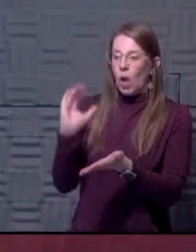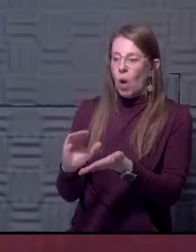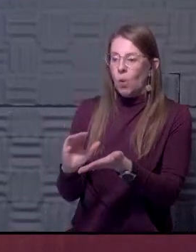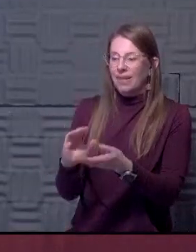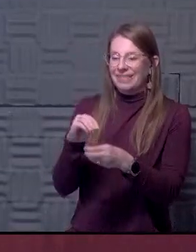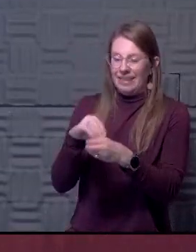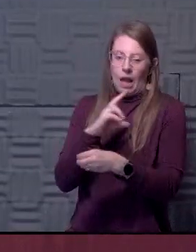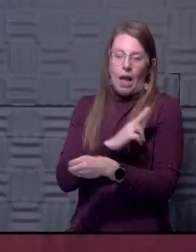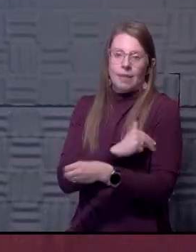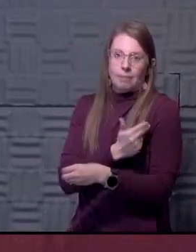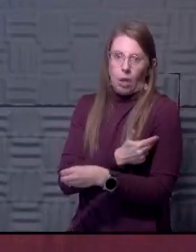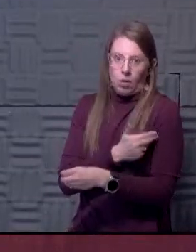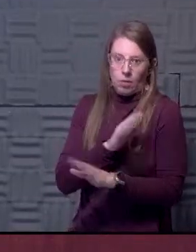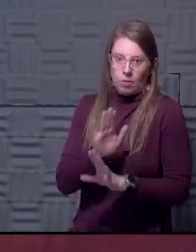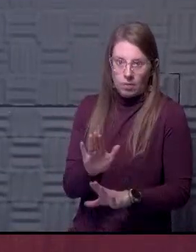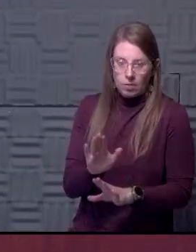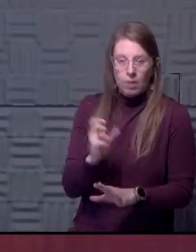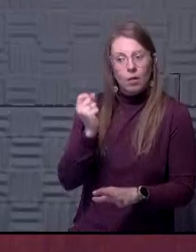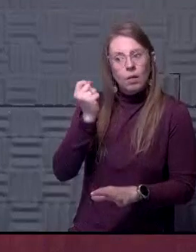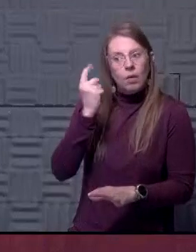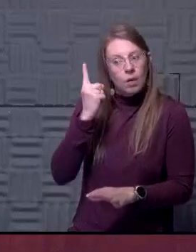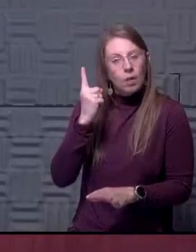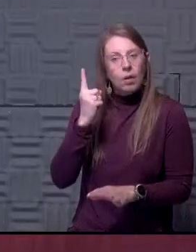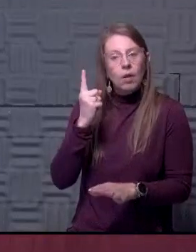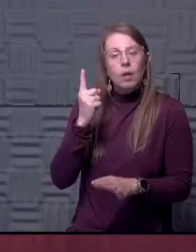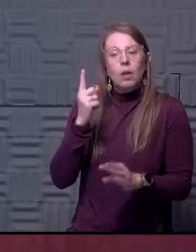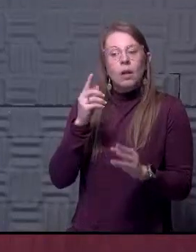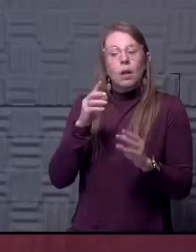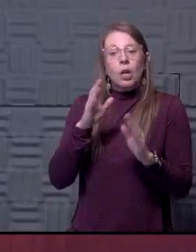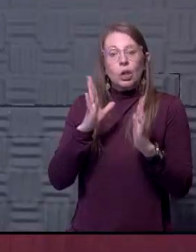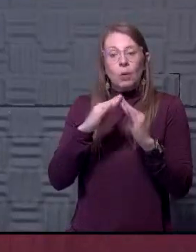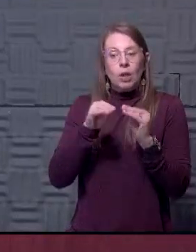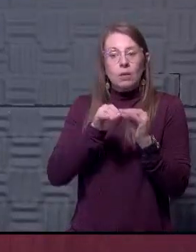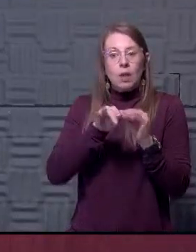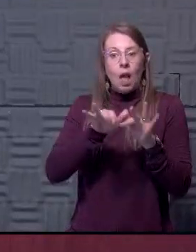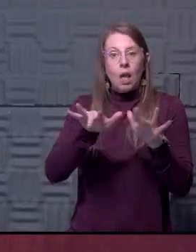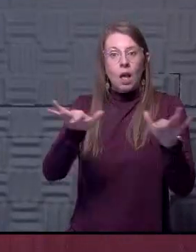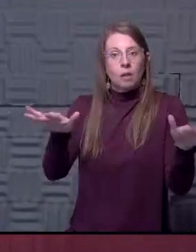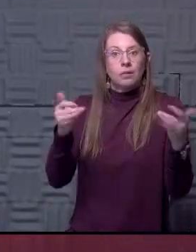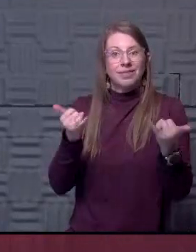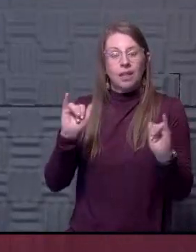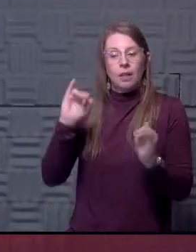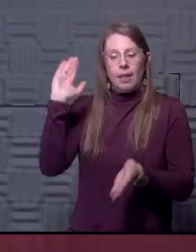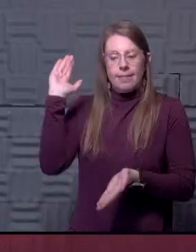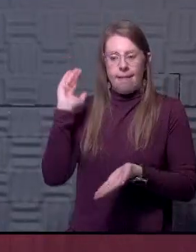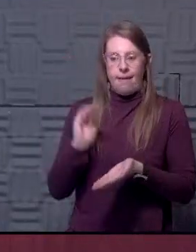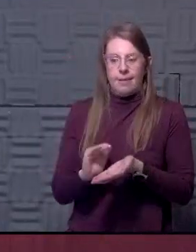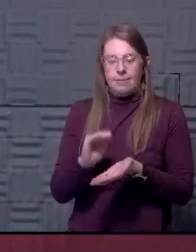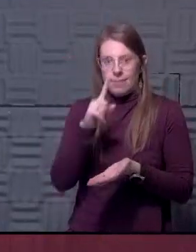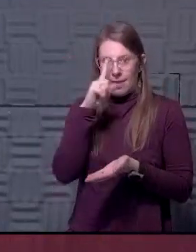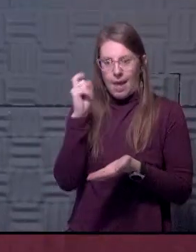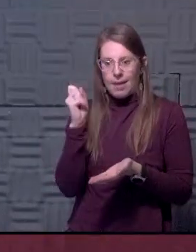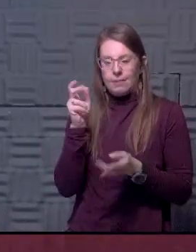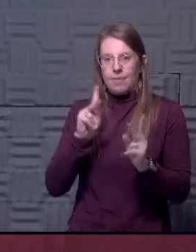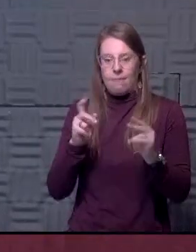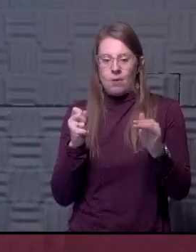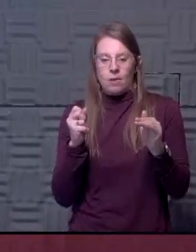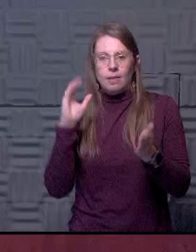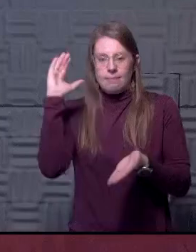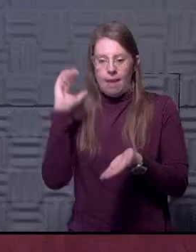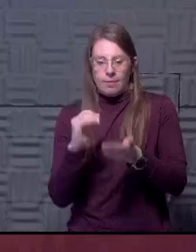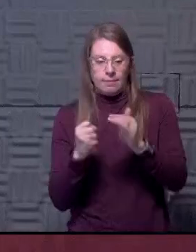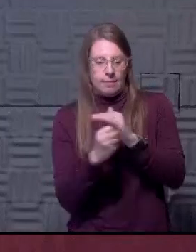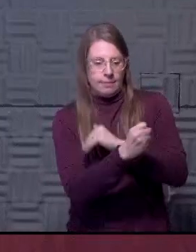the hospital. Because even though there's still widespread community transmission, there is less because we're not seeing as many people in the